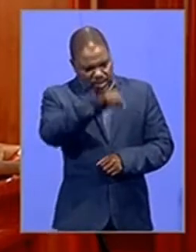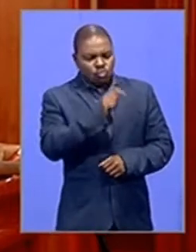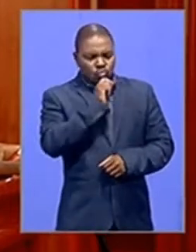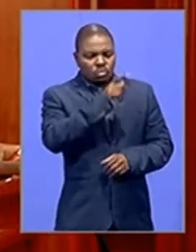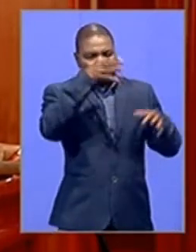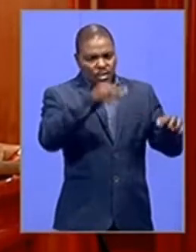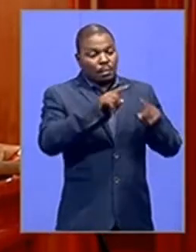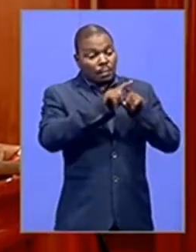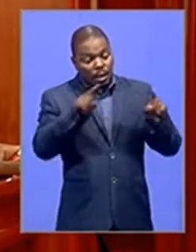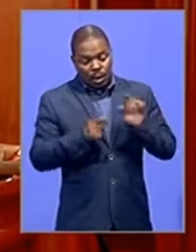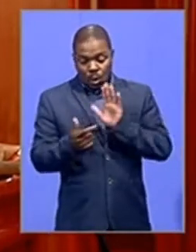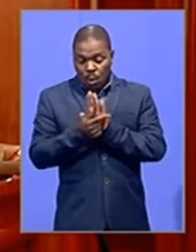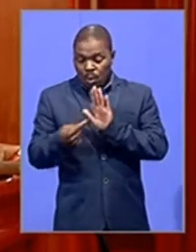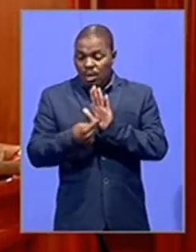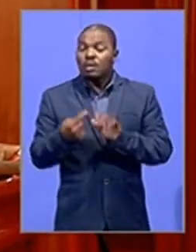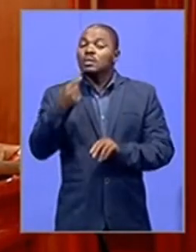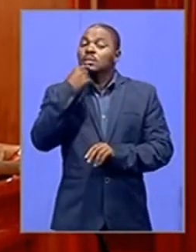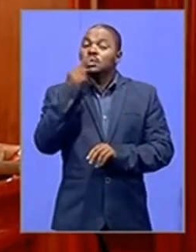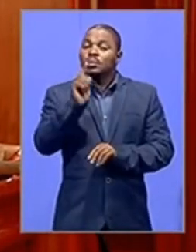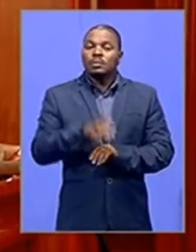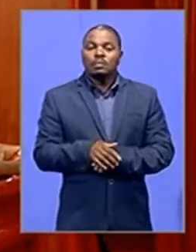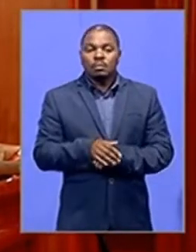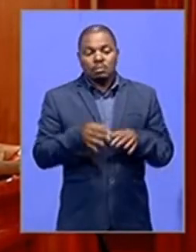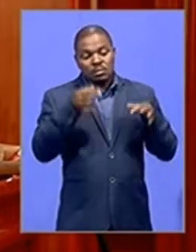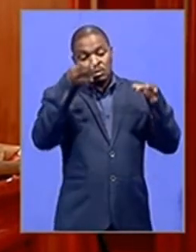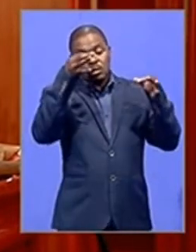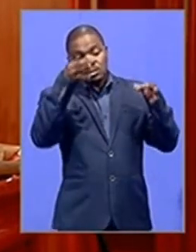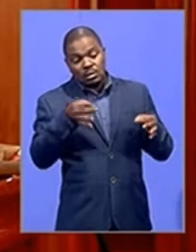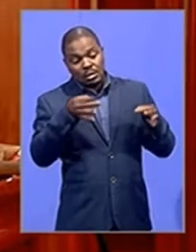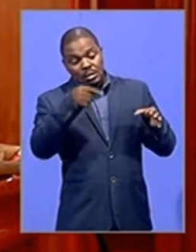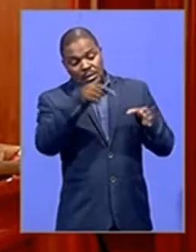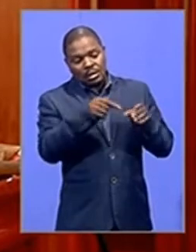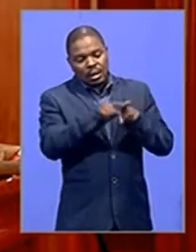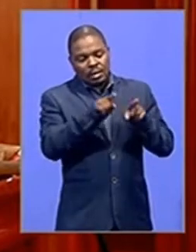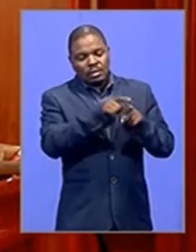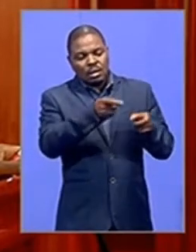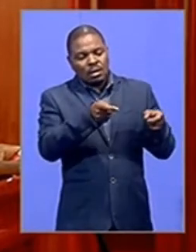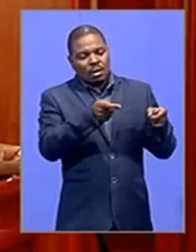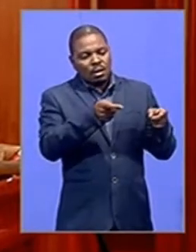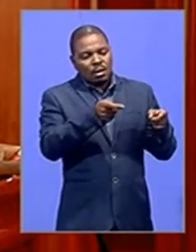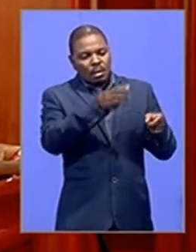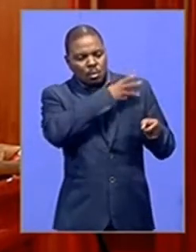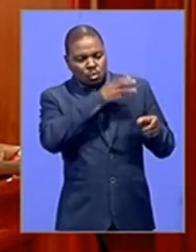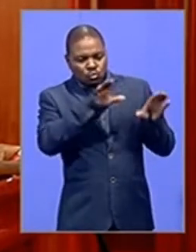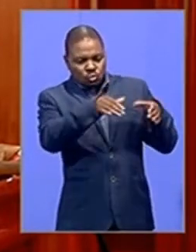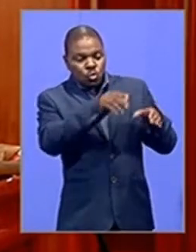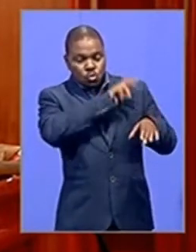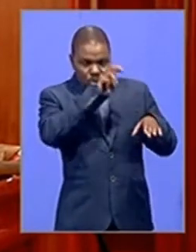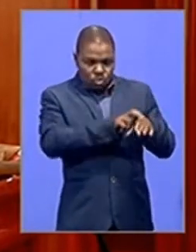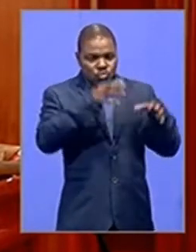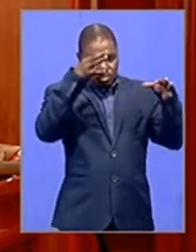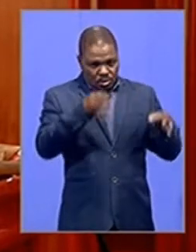the law says that decision that you make as an employer must be